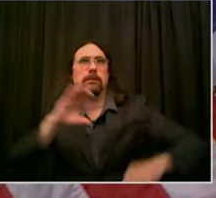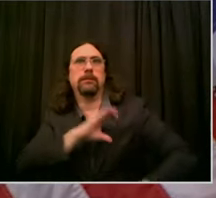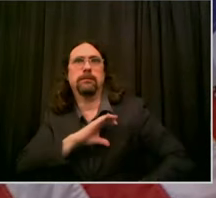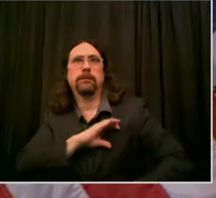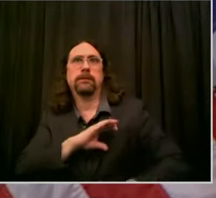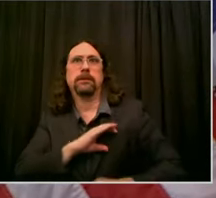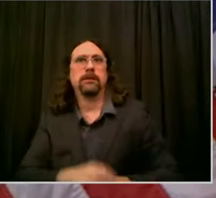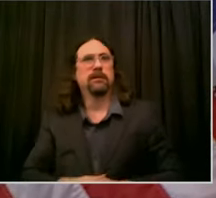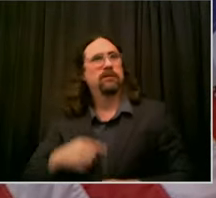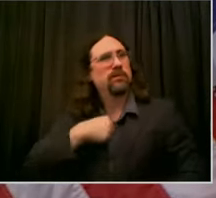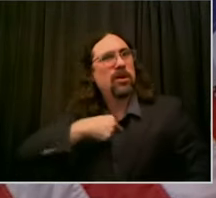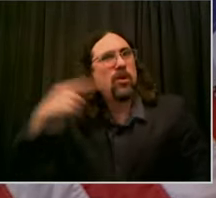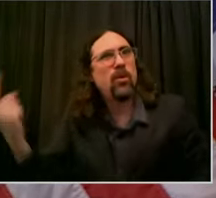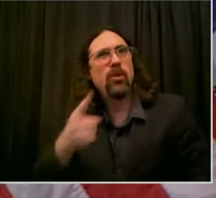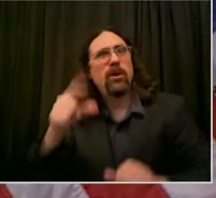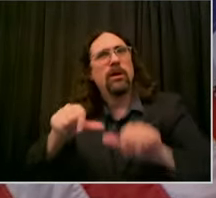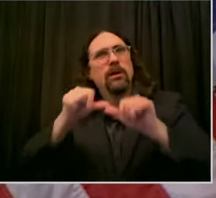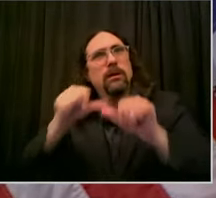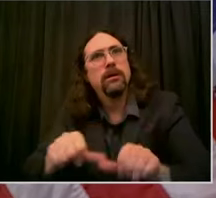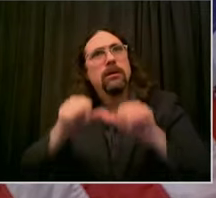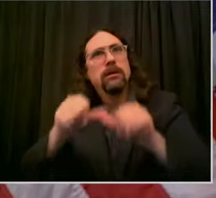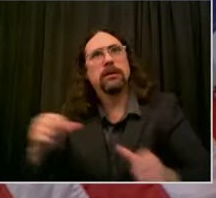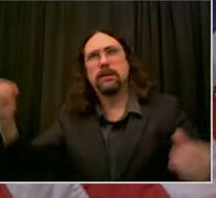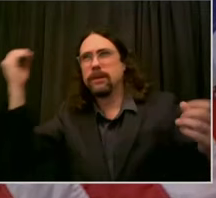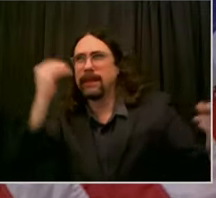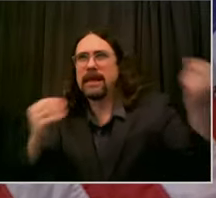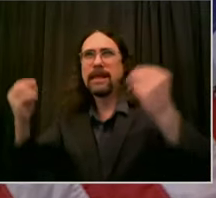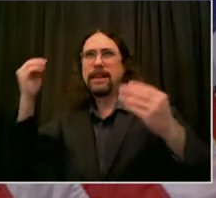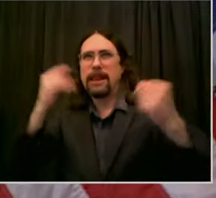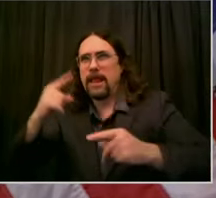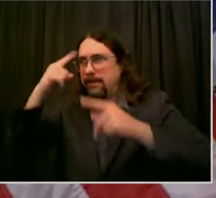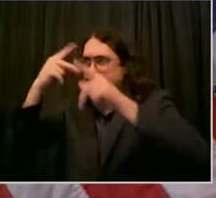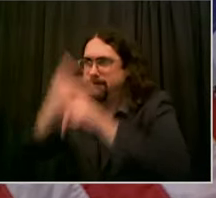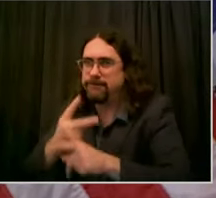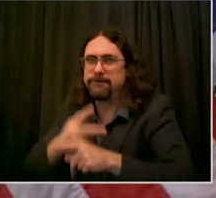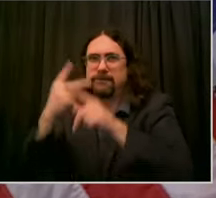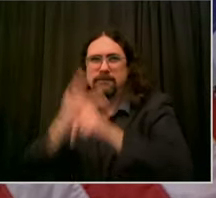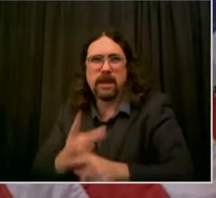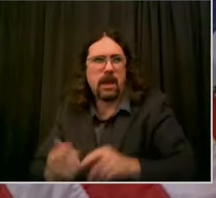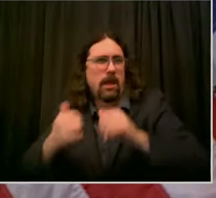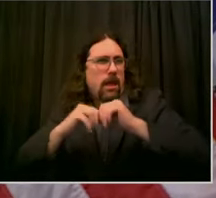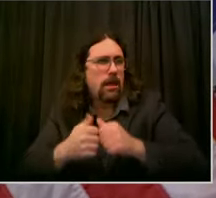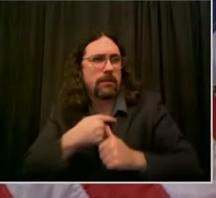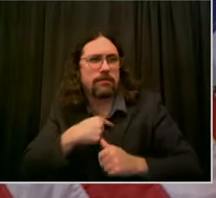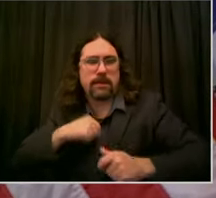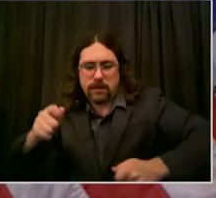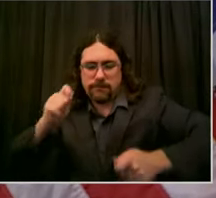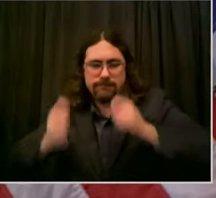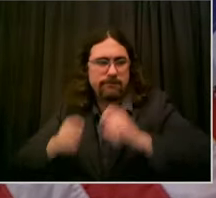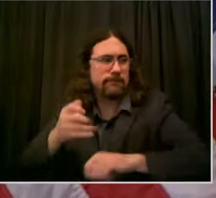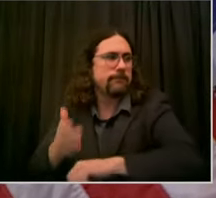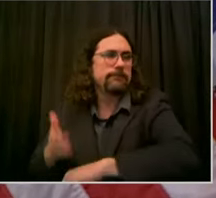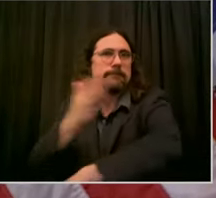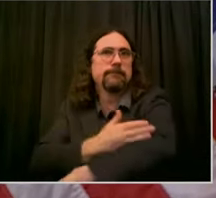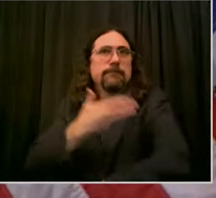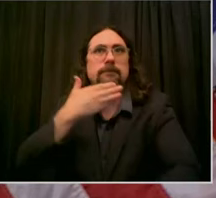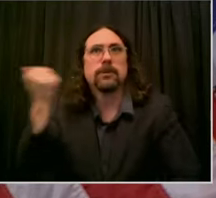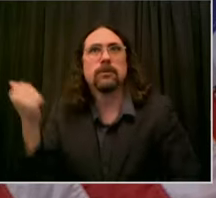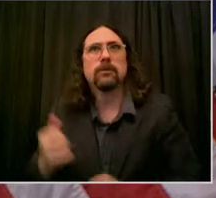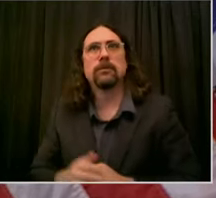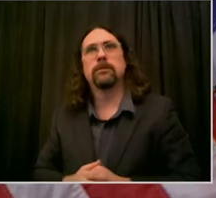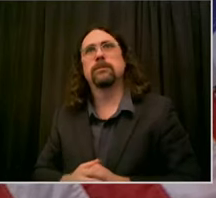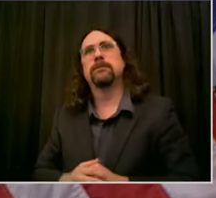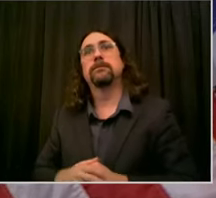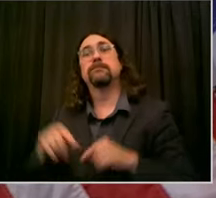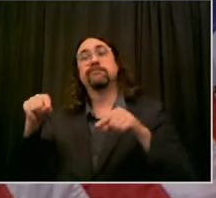he has said such incredibly powerful, moving things. He laid out a plan. I didn't see a lot of conversation about that. I think that's unfortunate. I hope when